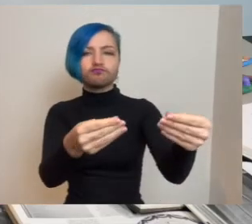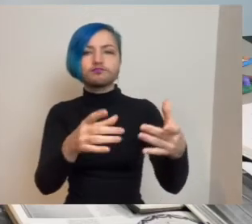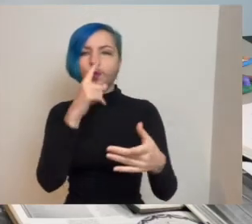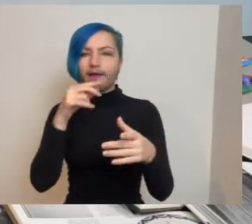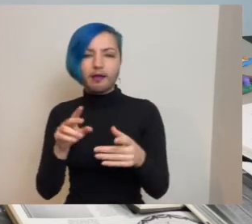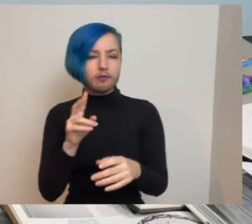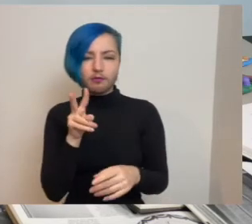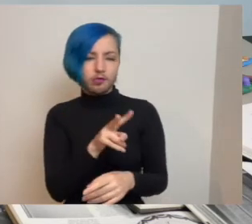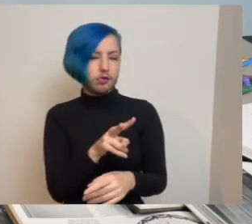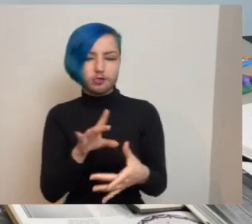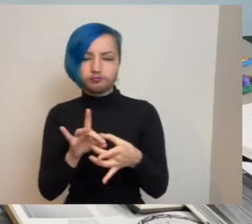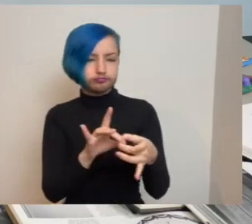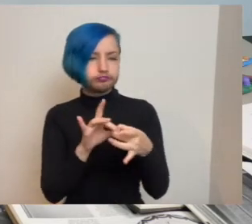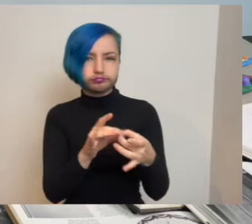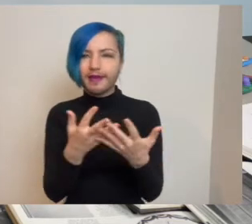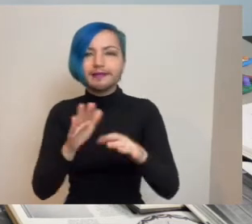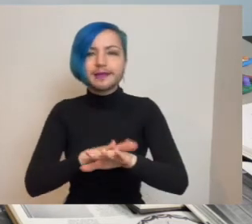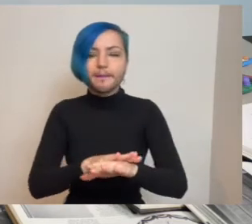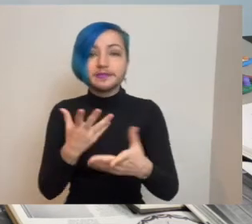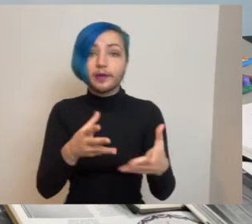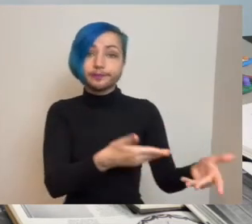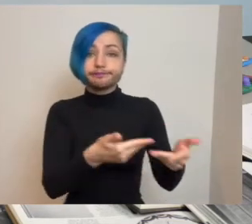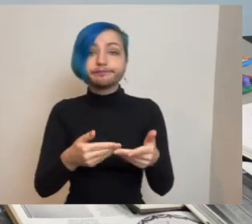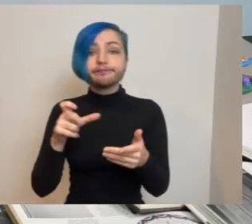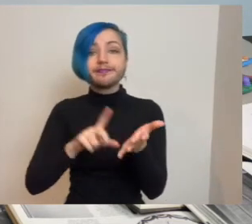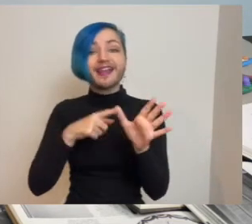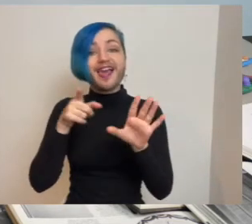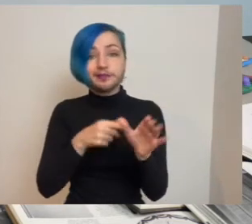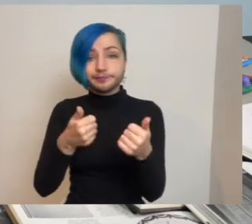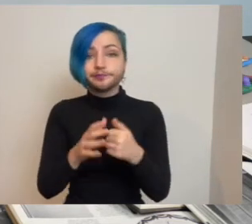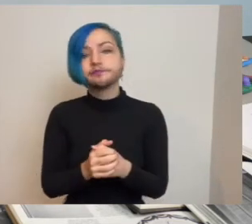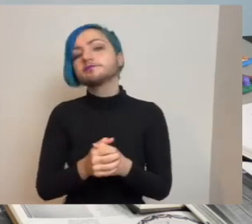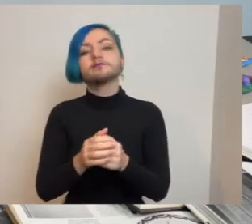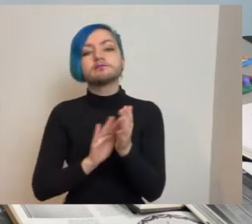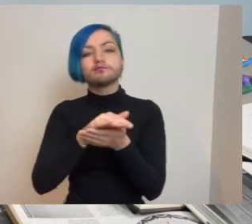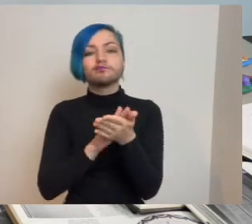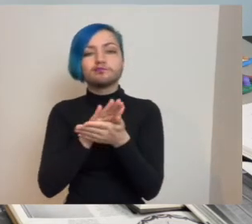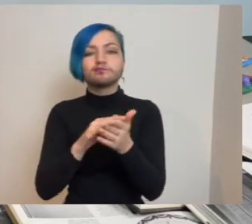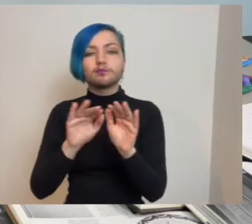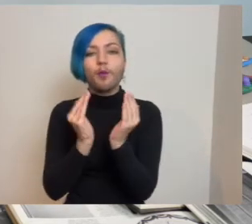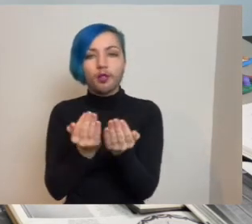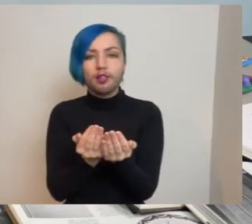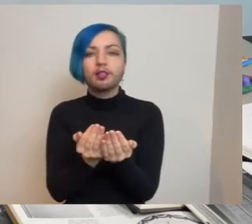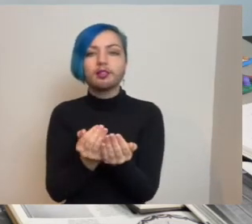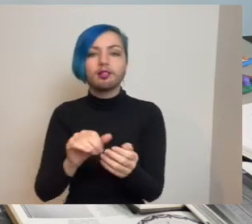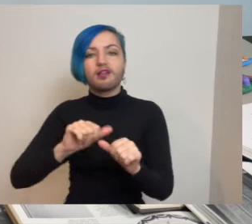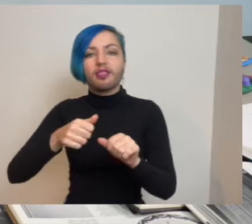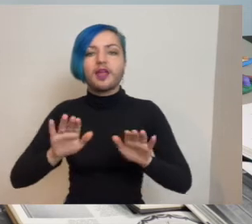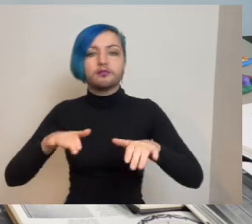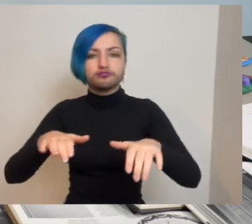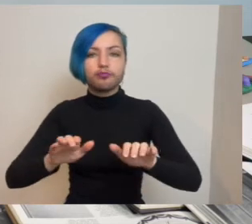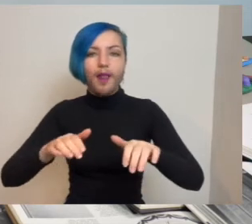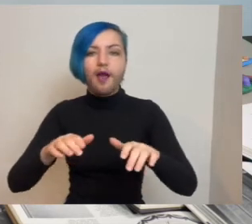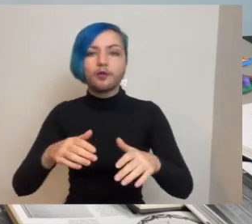refer back to it. So if you grab your clay now, and roll it in a ball, and then we're kind of going to roll it